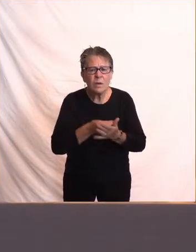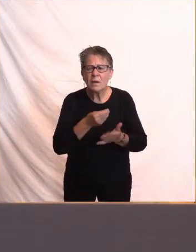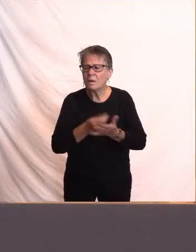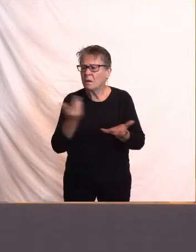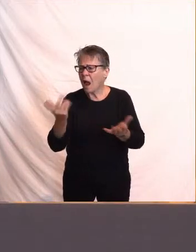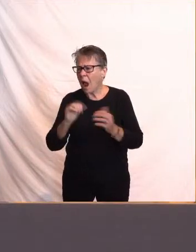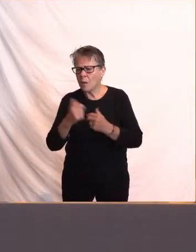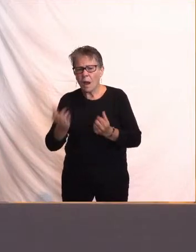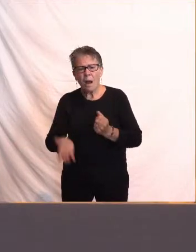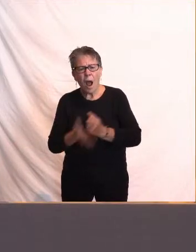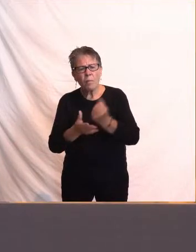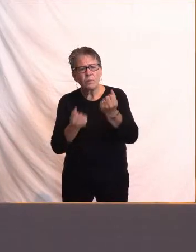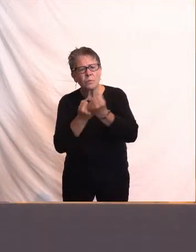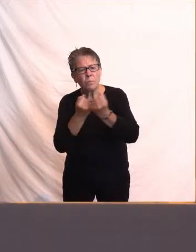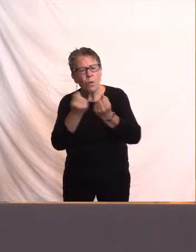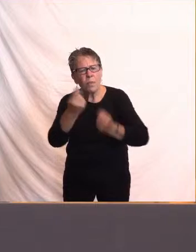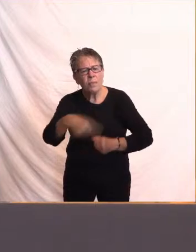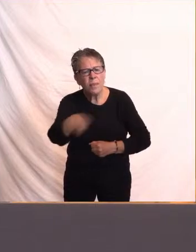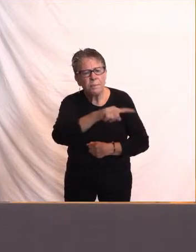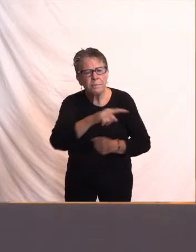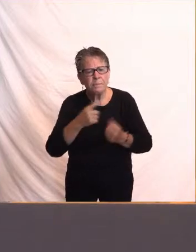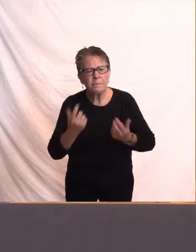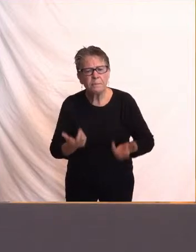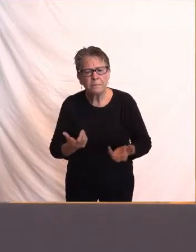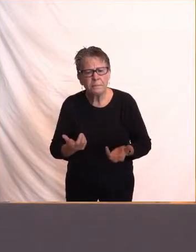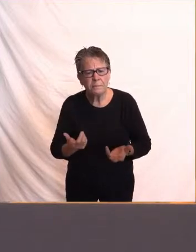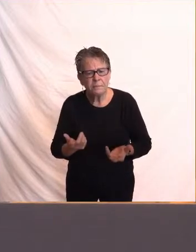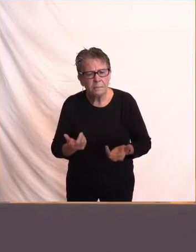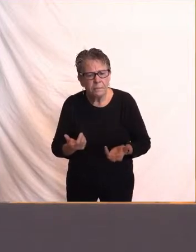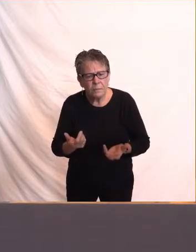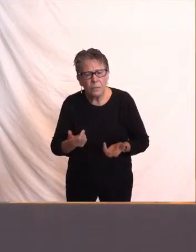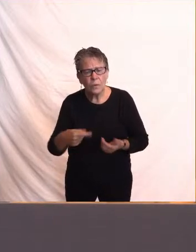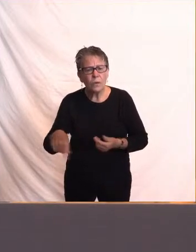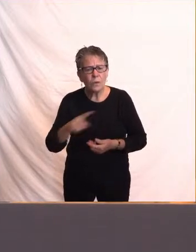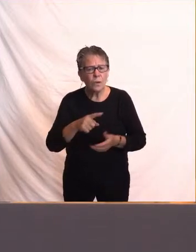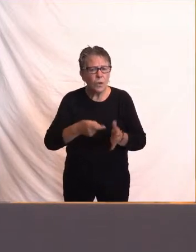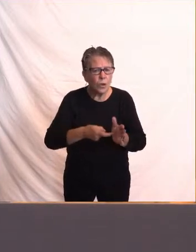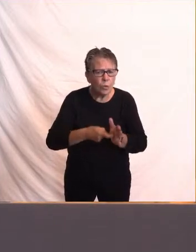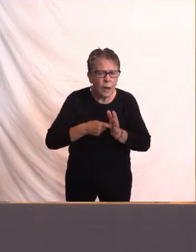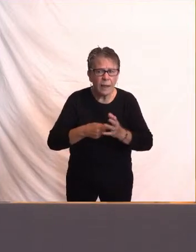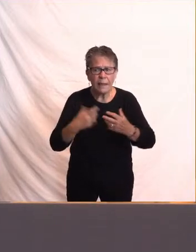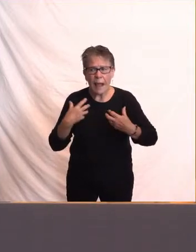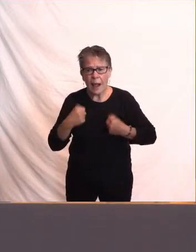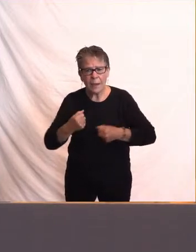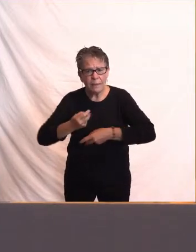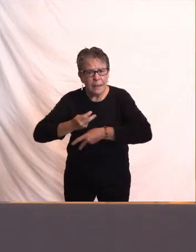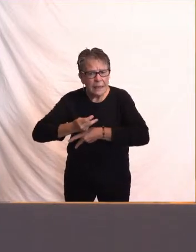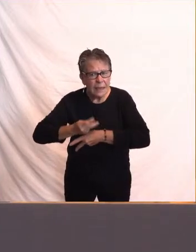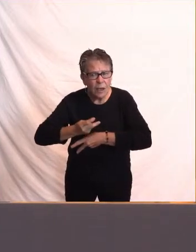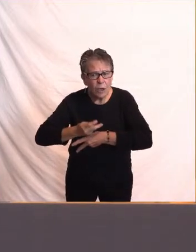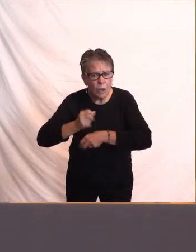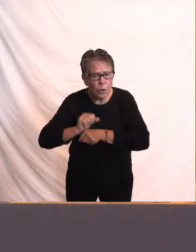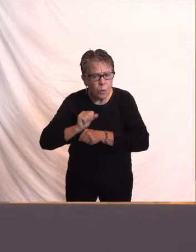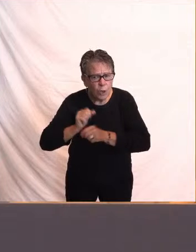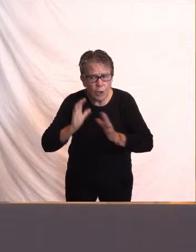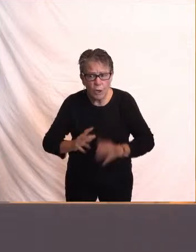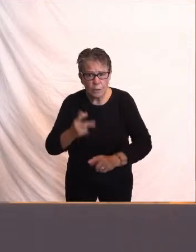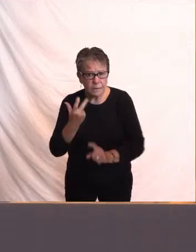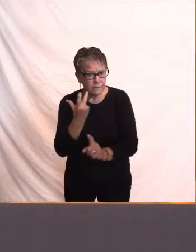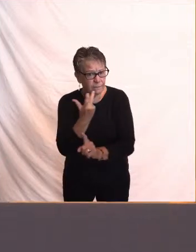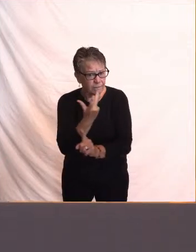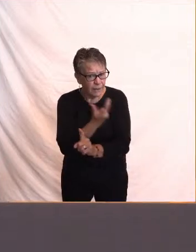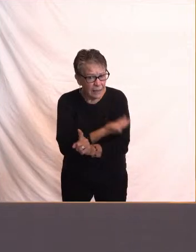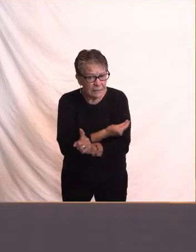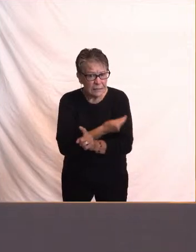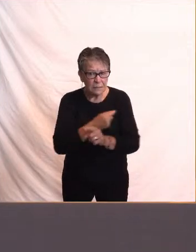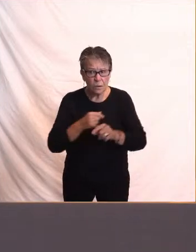Also, you required healthcare workers to get vaccinated or tested regularly by September 7th. What percentage of those workers have now gotten vaccinated? And